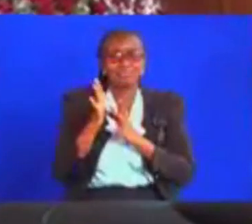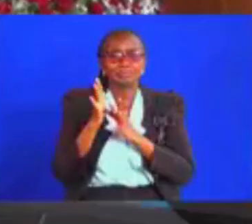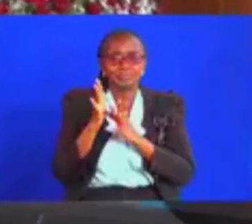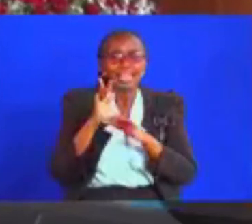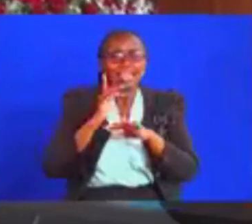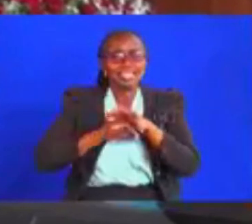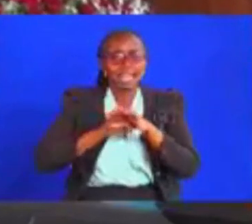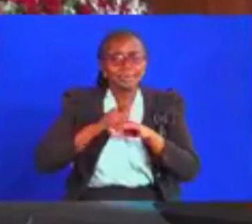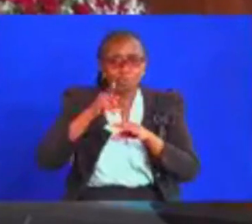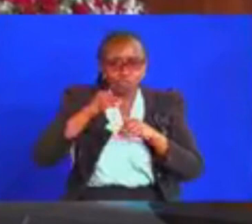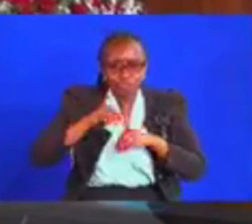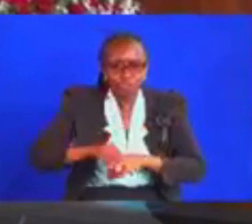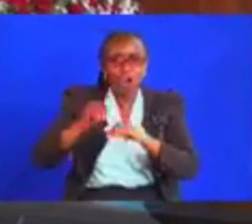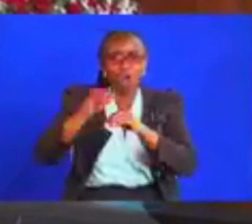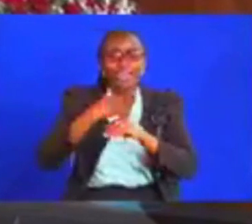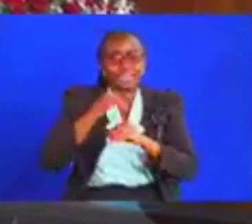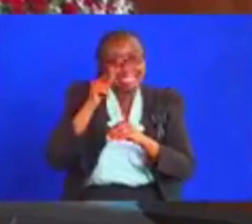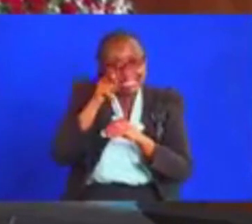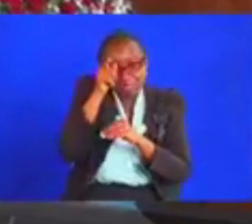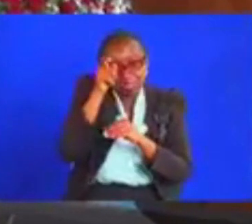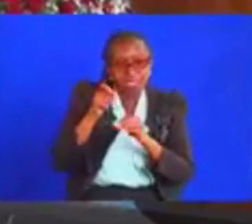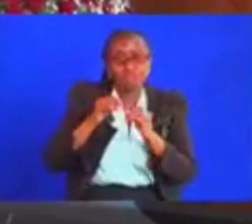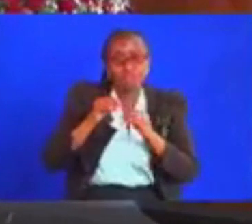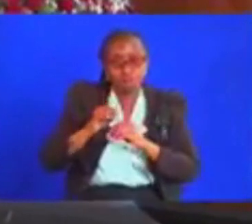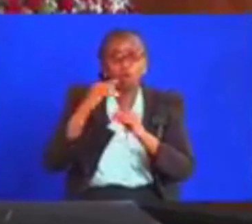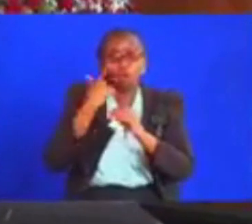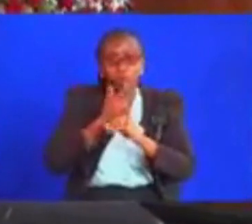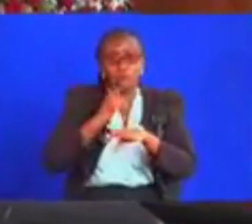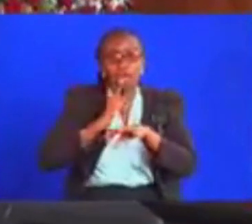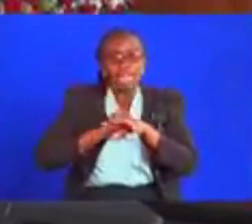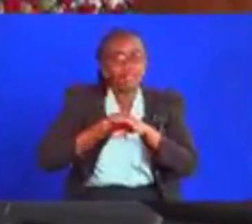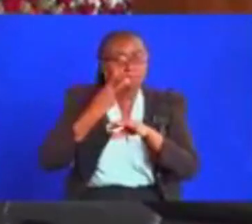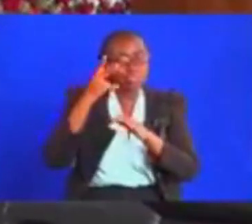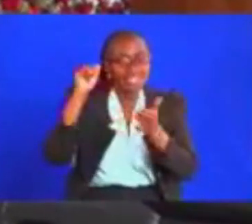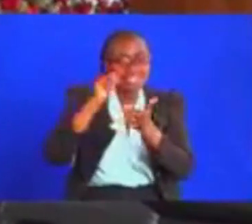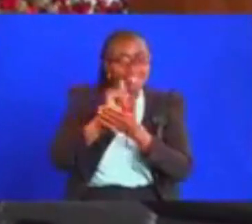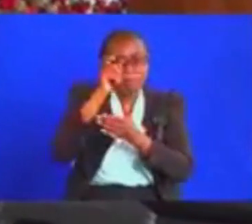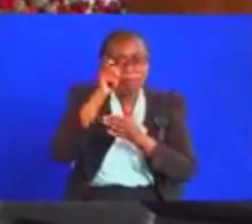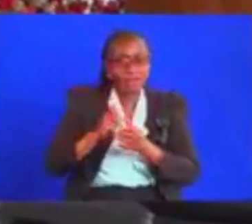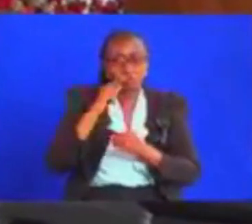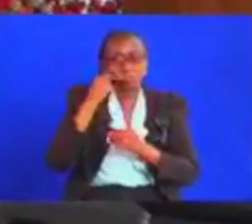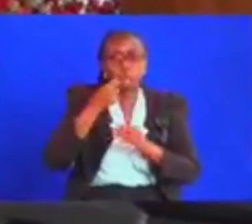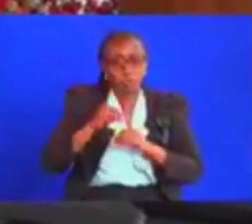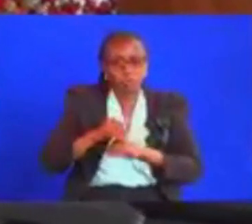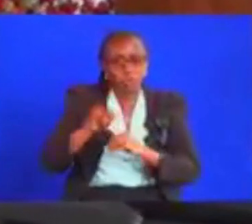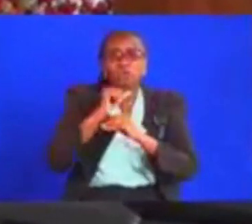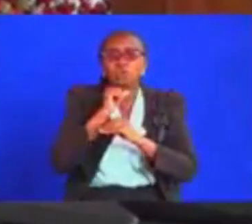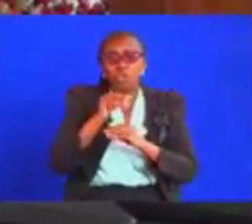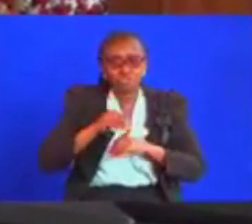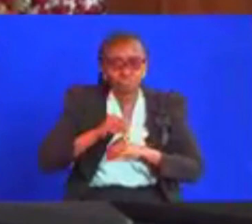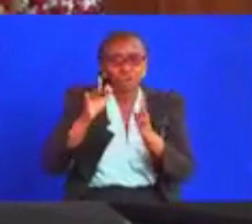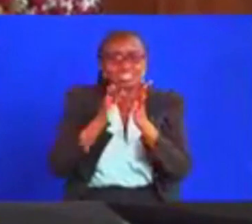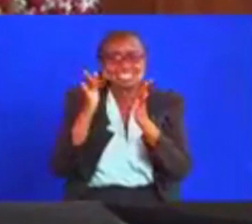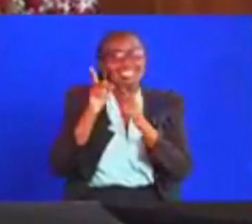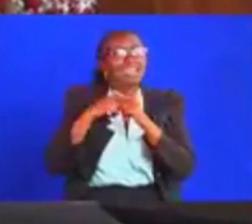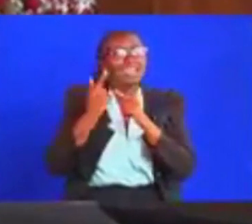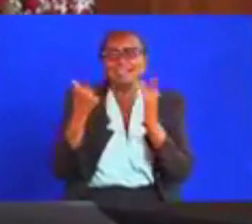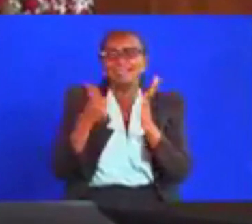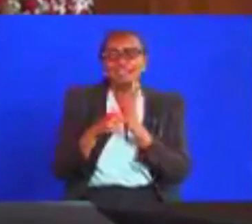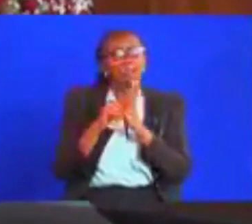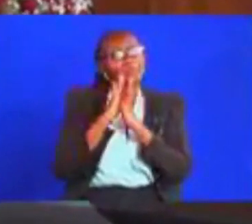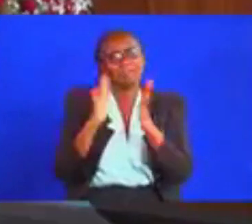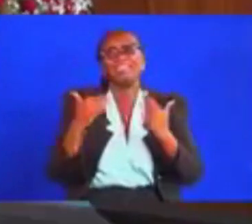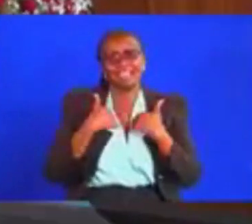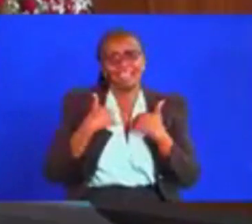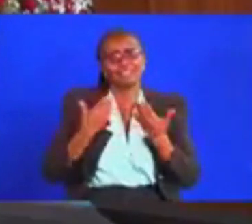you are following and the one he's following. If you ever find out that the person in front of you is not following Jesus, there is a problem with that